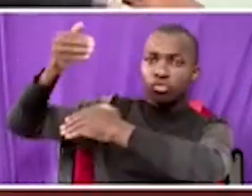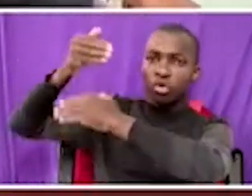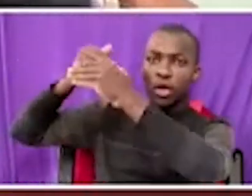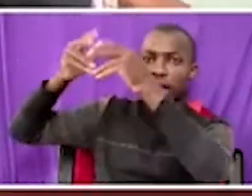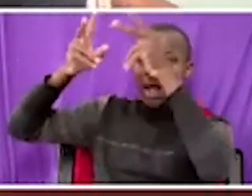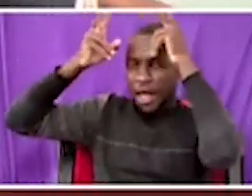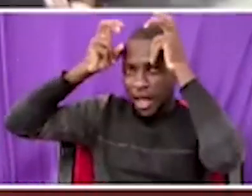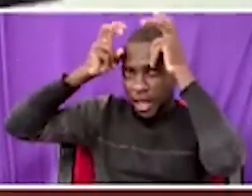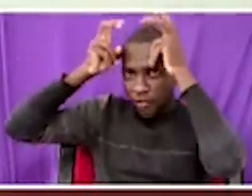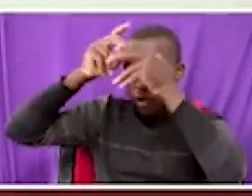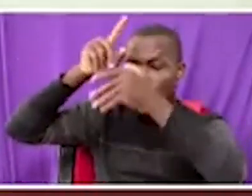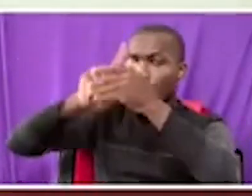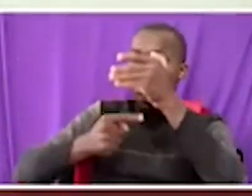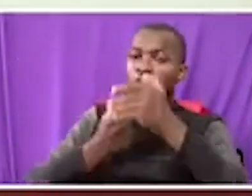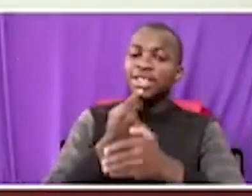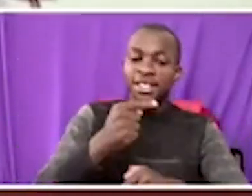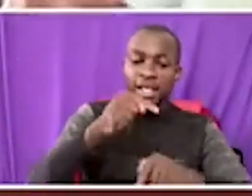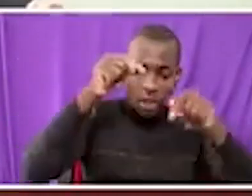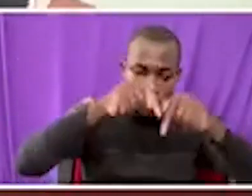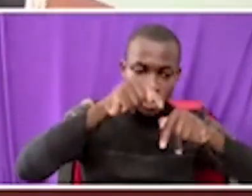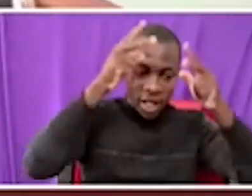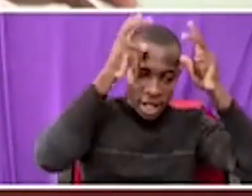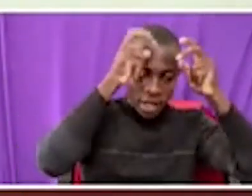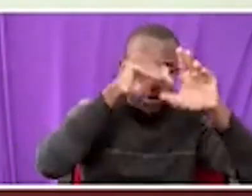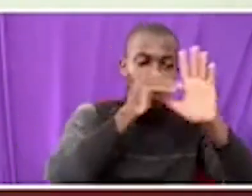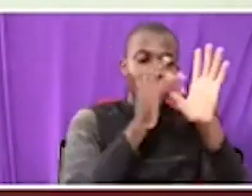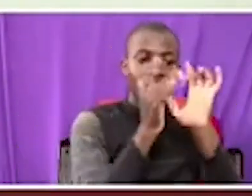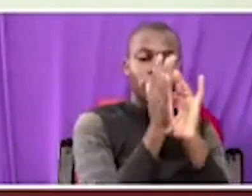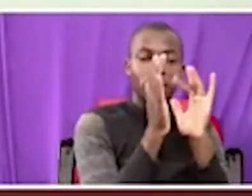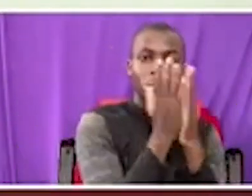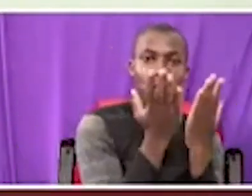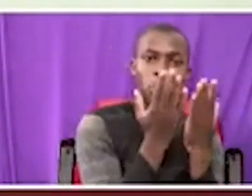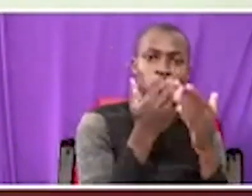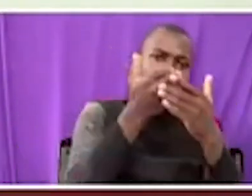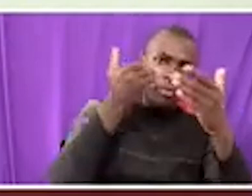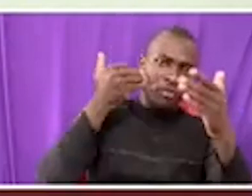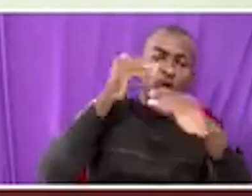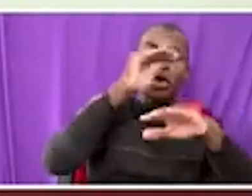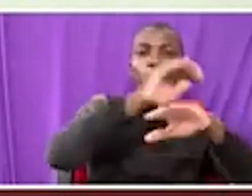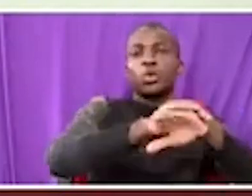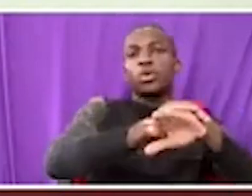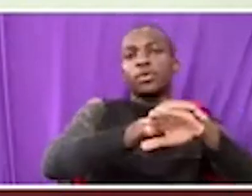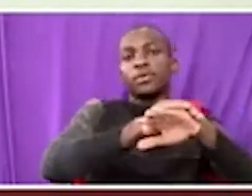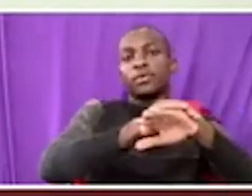evil, and what we call evil in the Bible was really good.